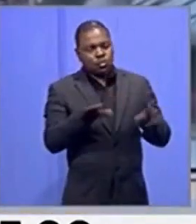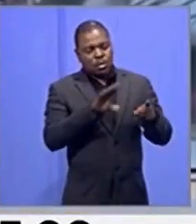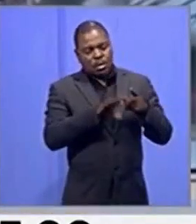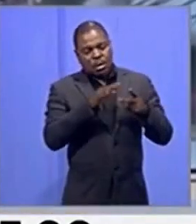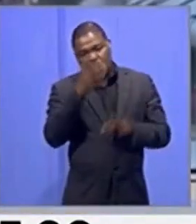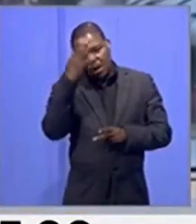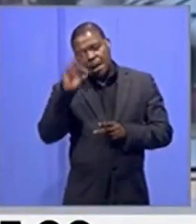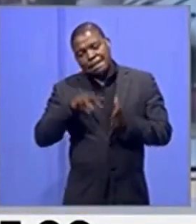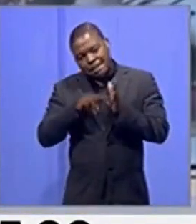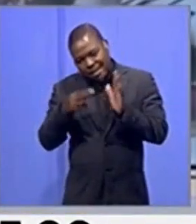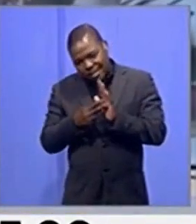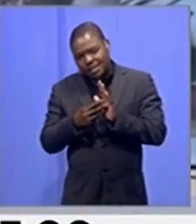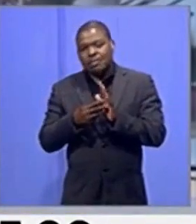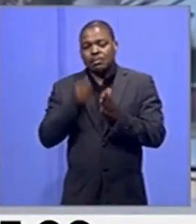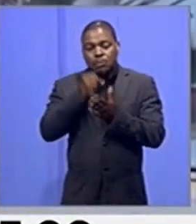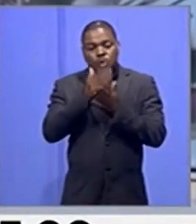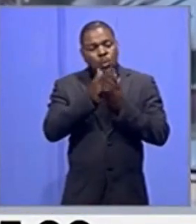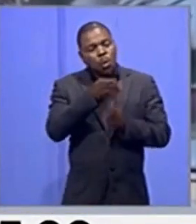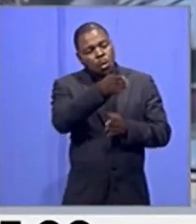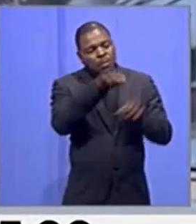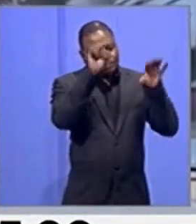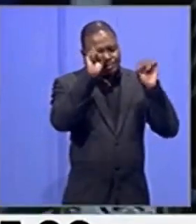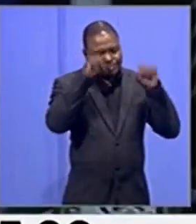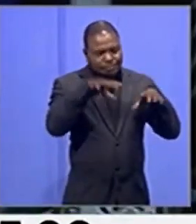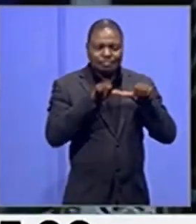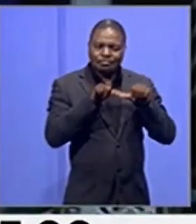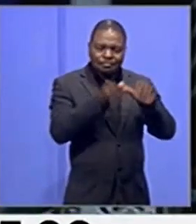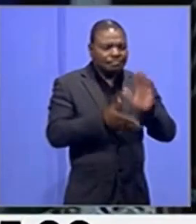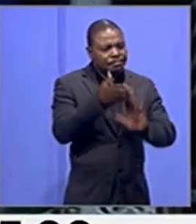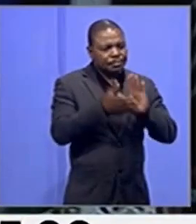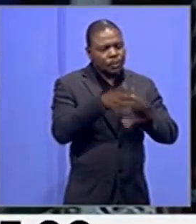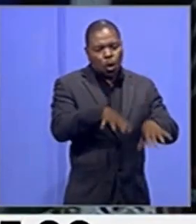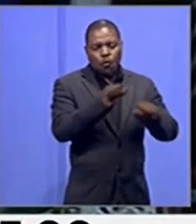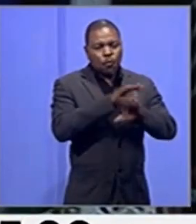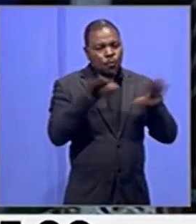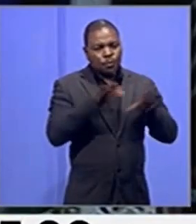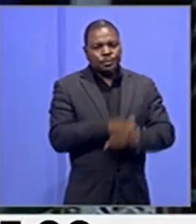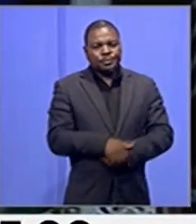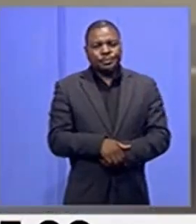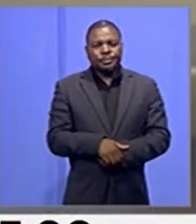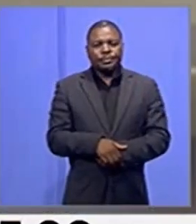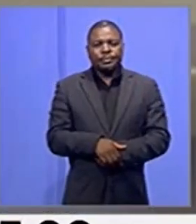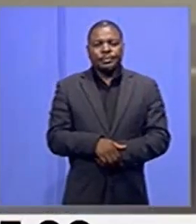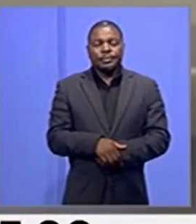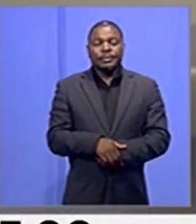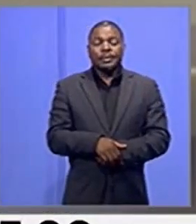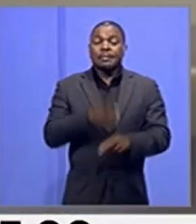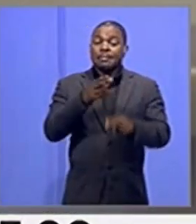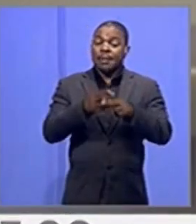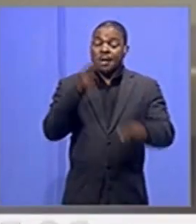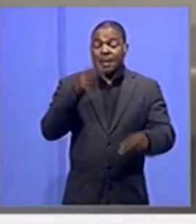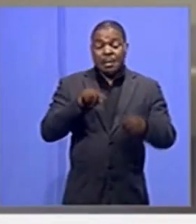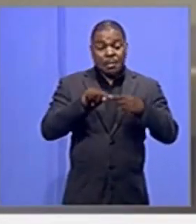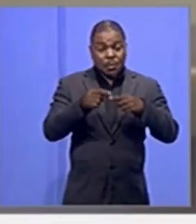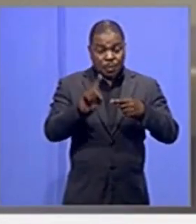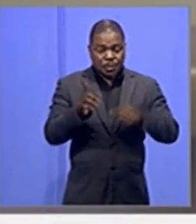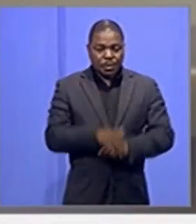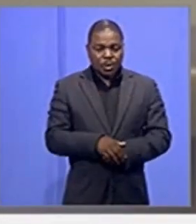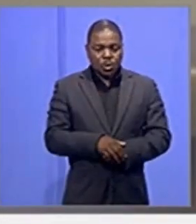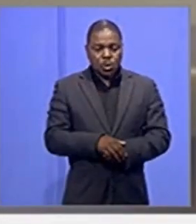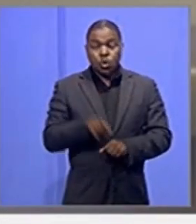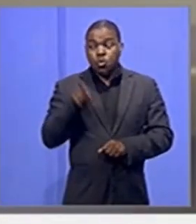mangwe gore mafelo a phela a na le motlakase ka dinako tšohle. The ultimate end point is that if you have